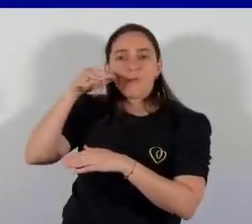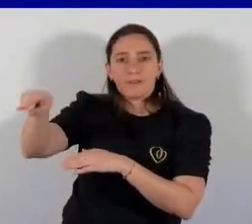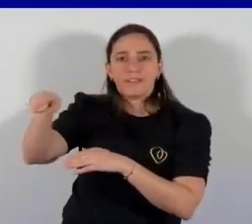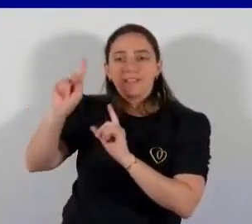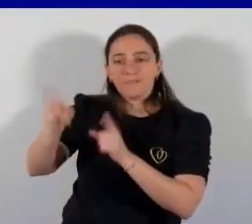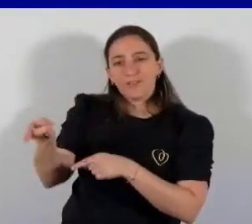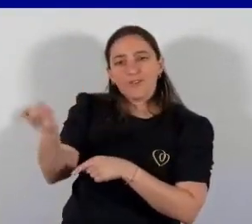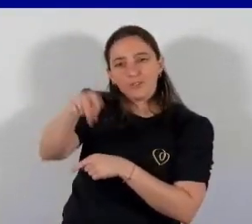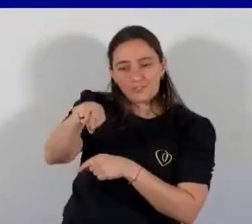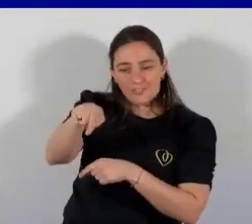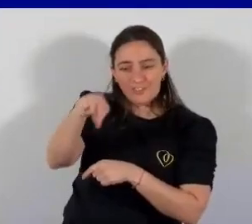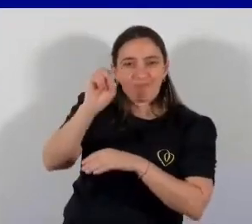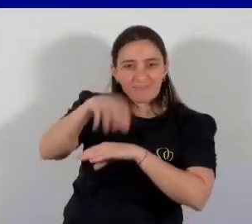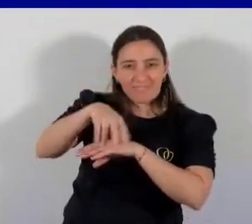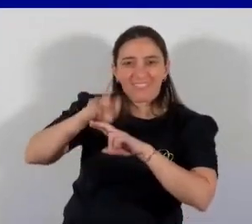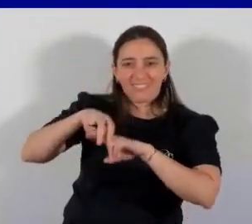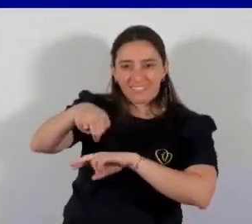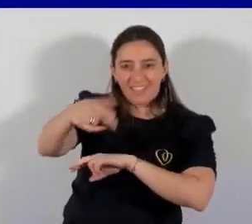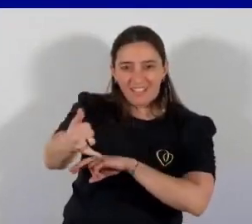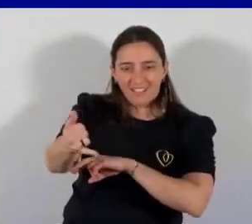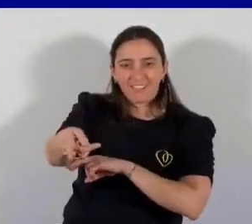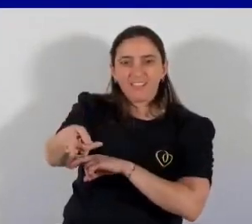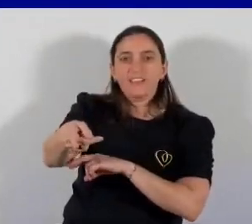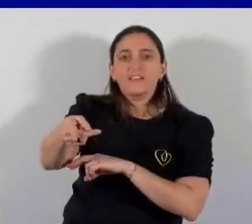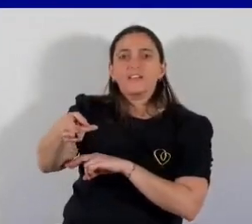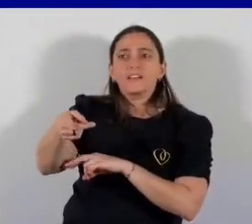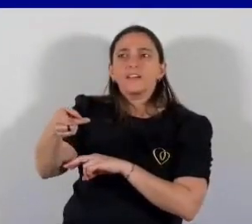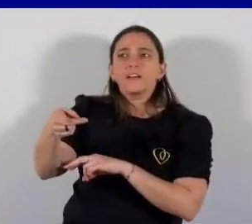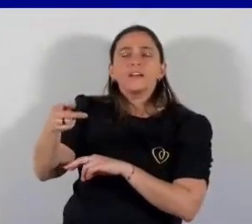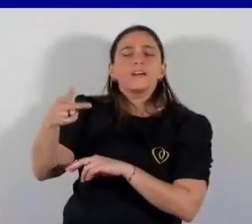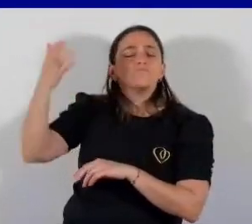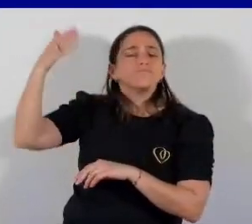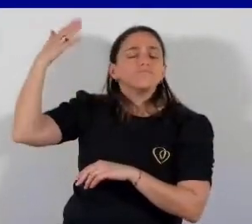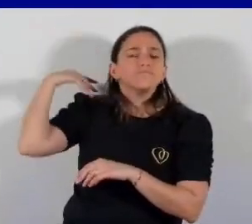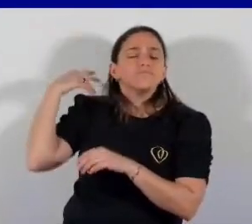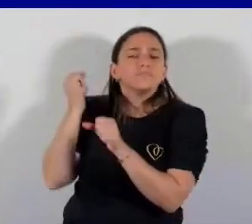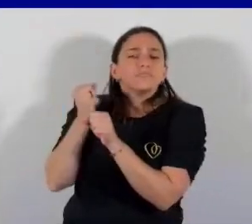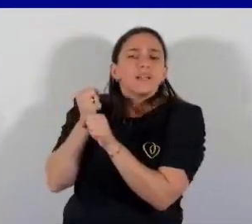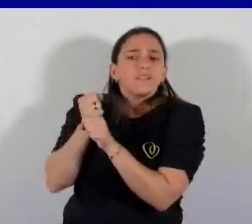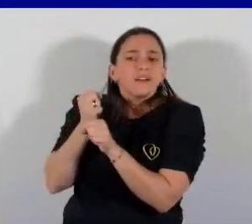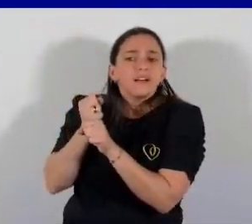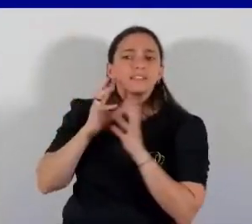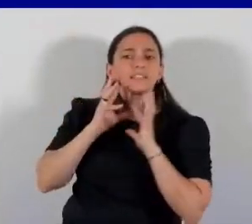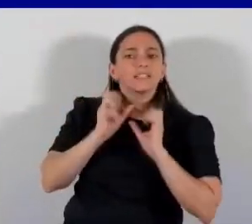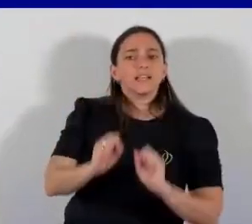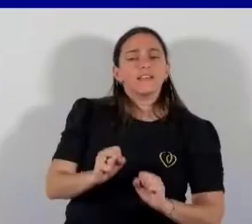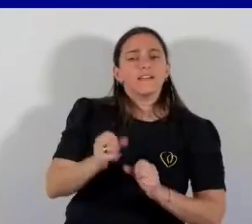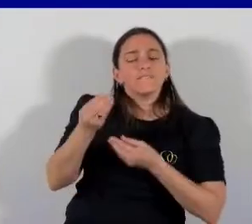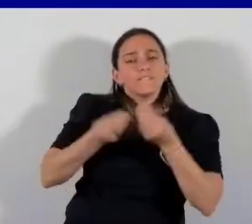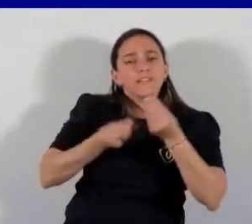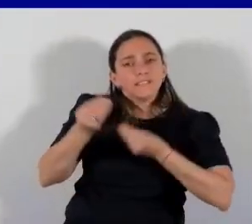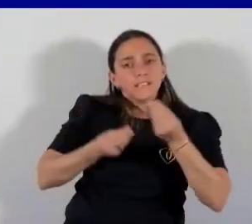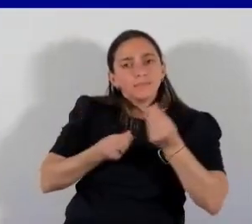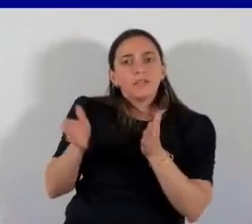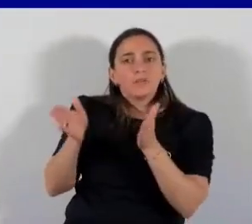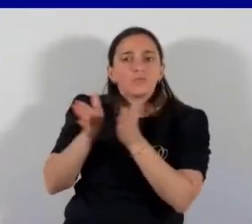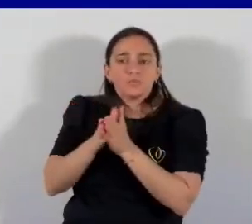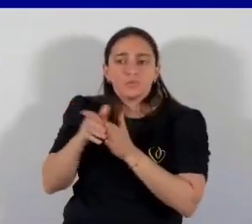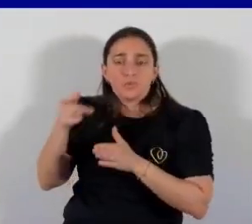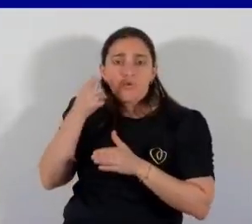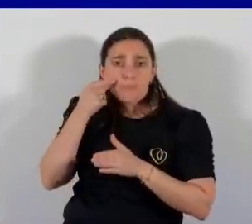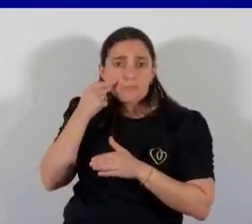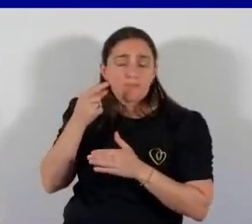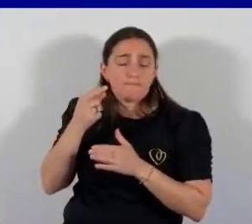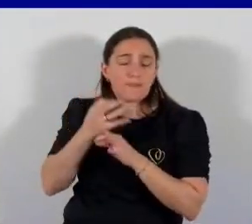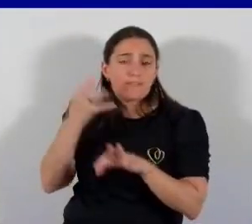"Oh, Santiago Borsali." junto And here we have Vladimir Gernin, trabajando together with what was being worked on con Pablo Quirno, digamos,